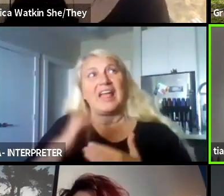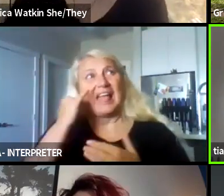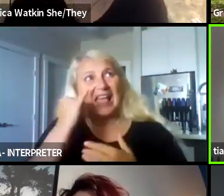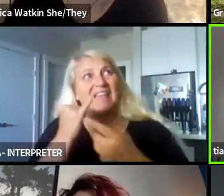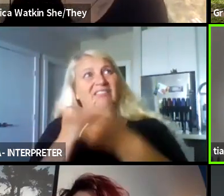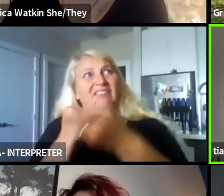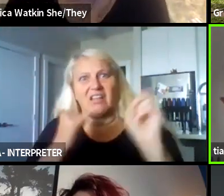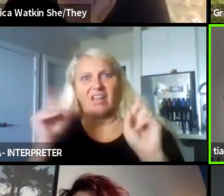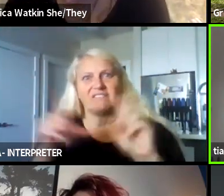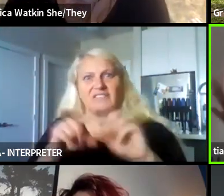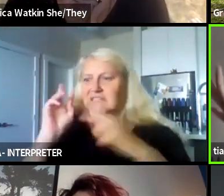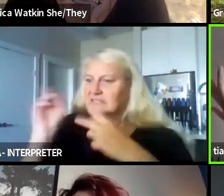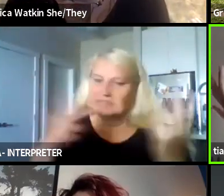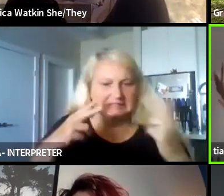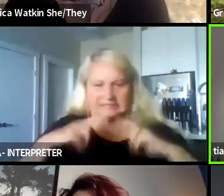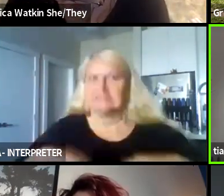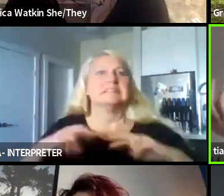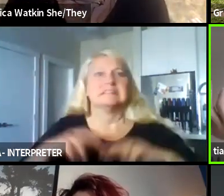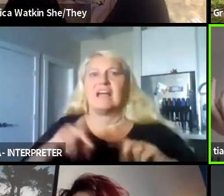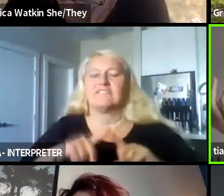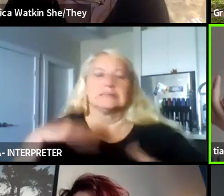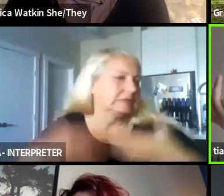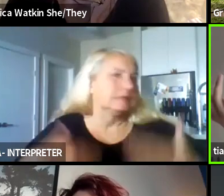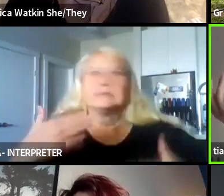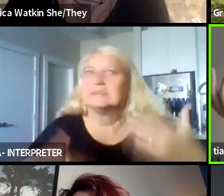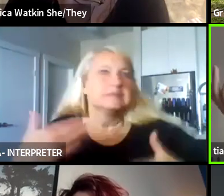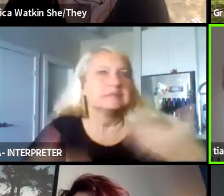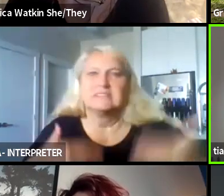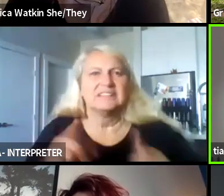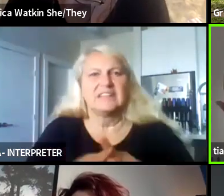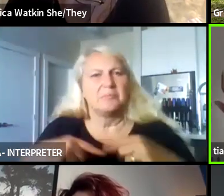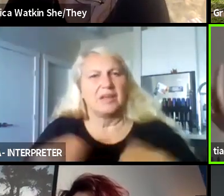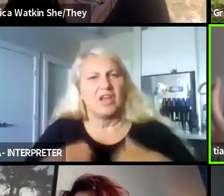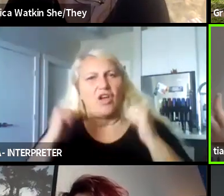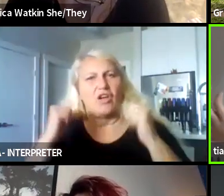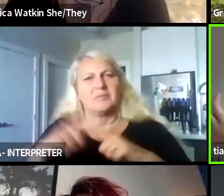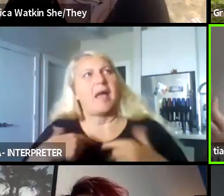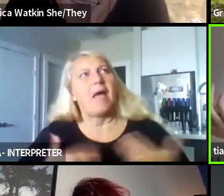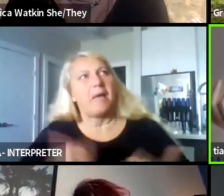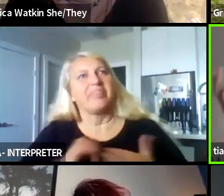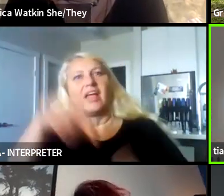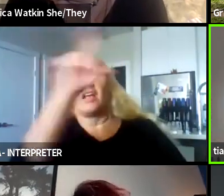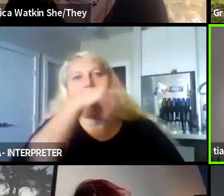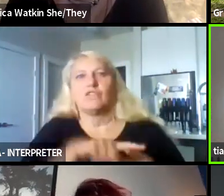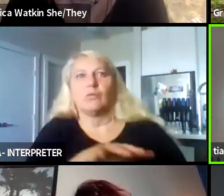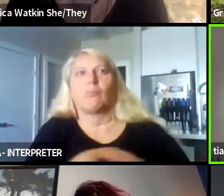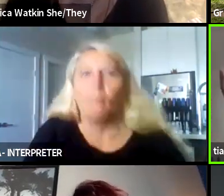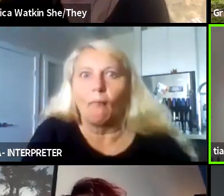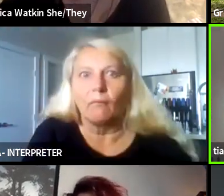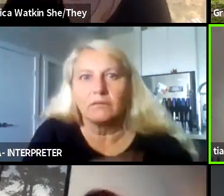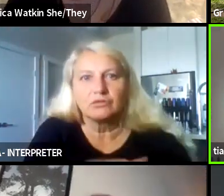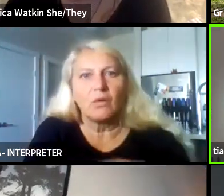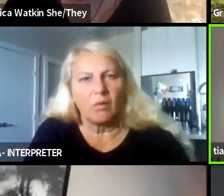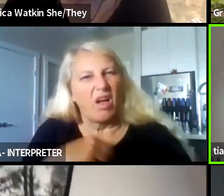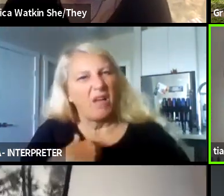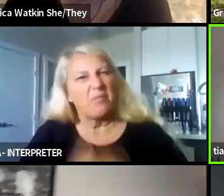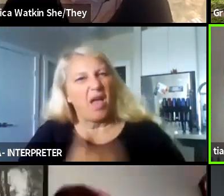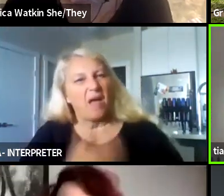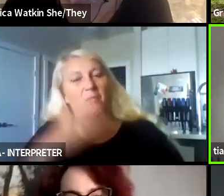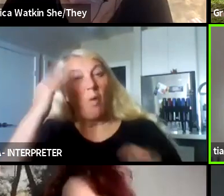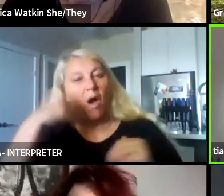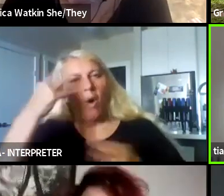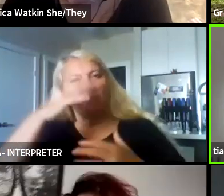to move at a pace that I have to move at all the time. And I hope that people have more understanding and more like empathy for what